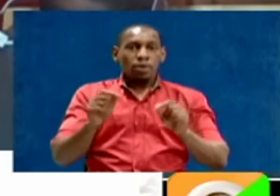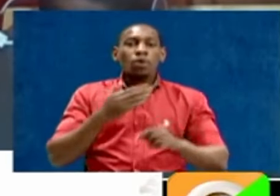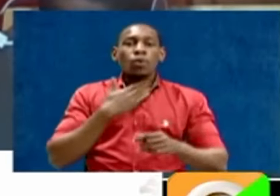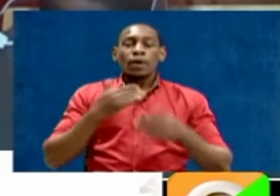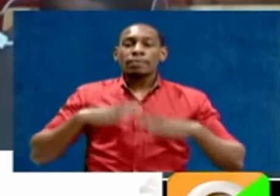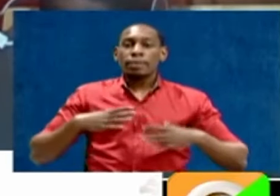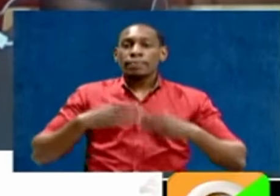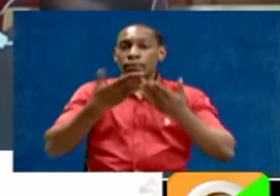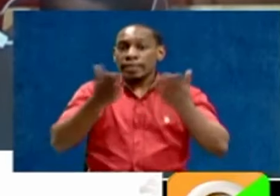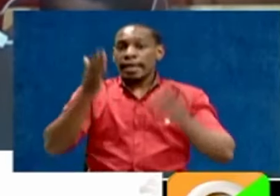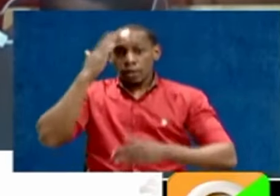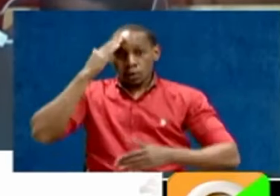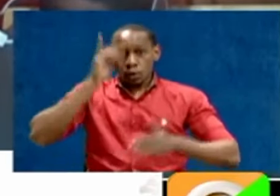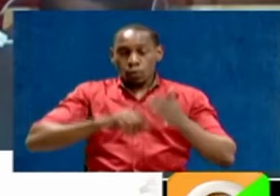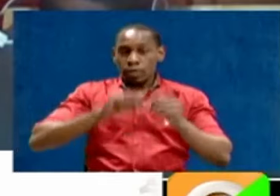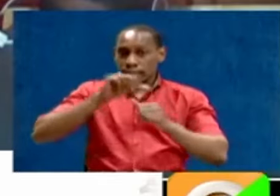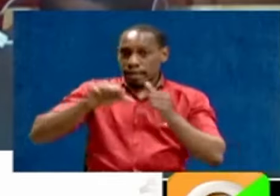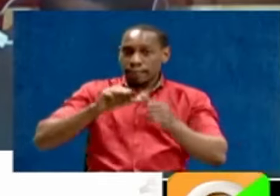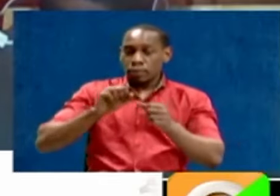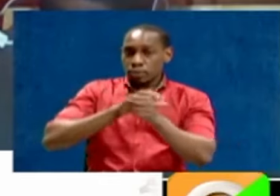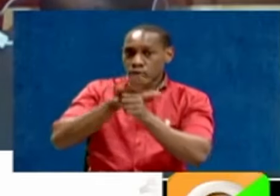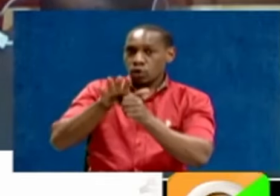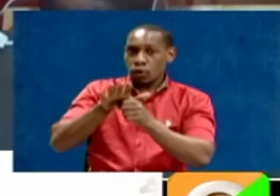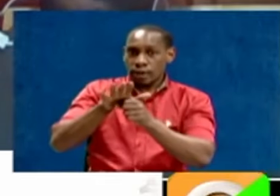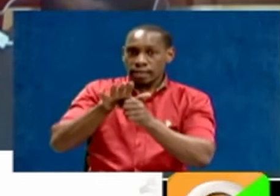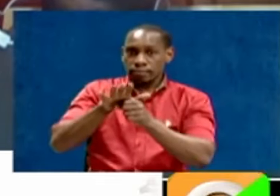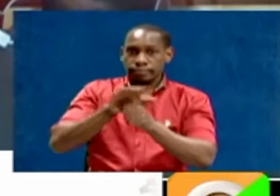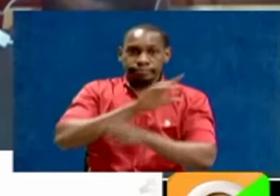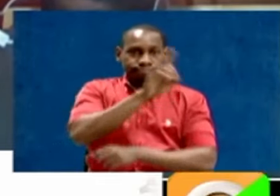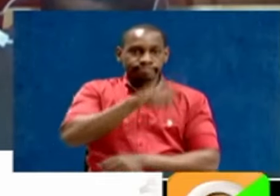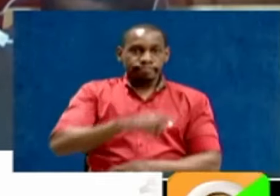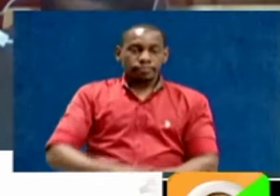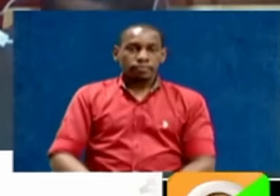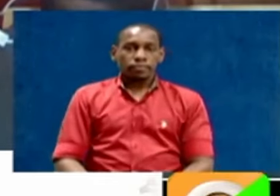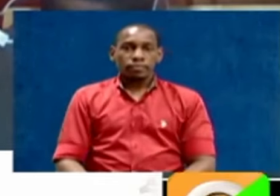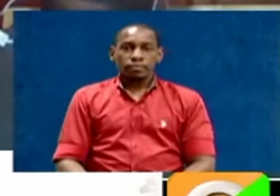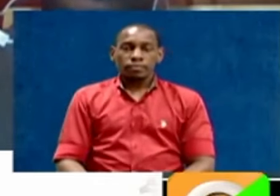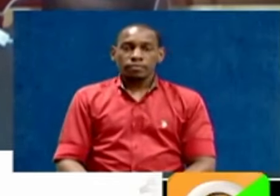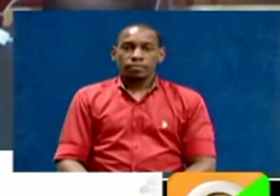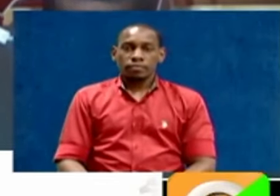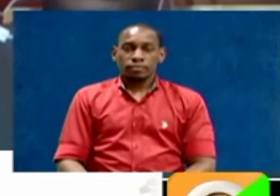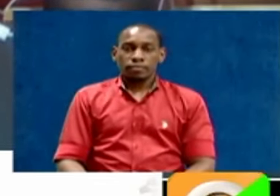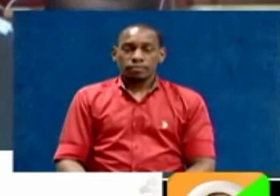people to know about COVID-19?